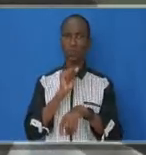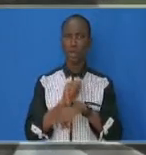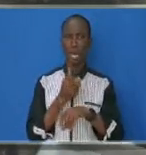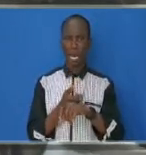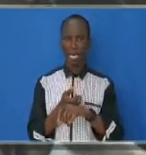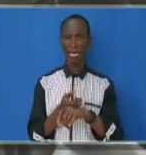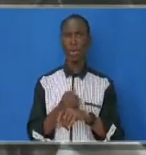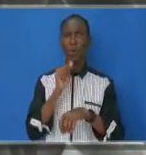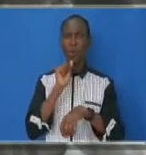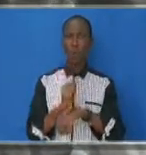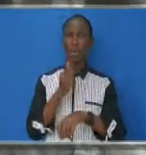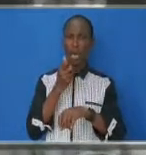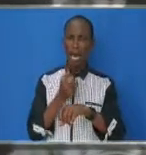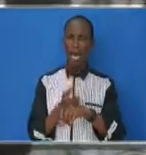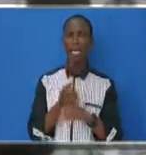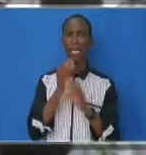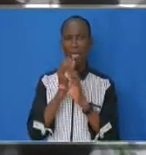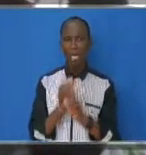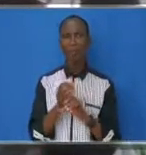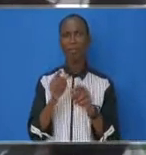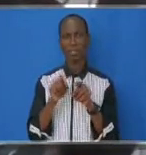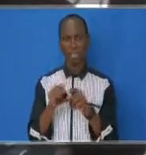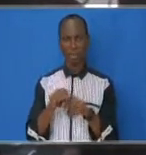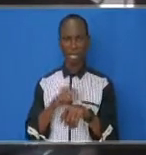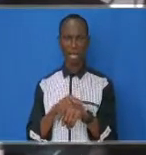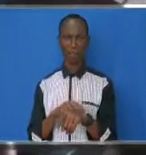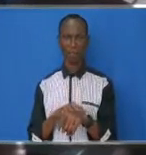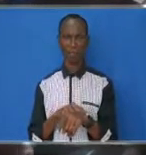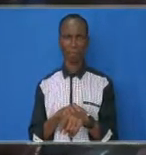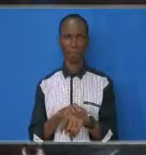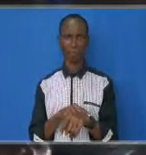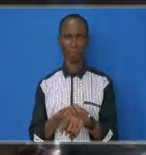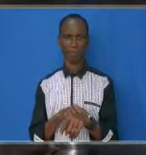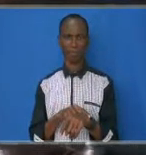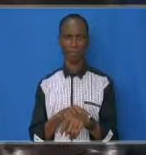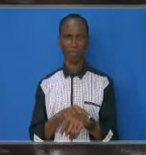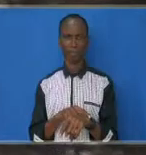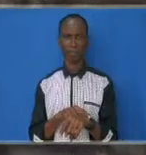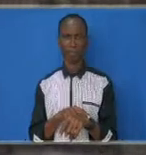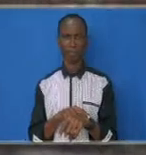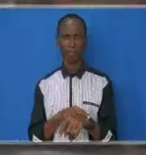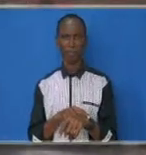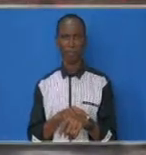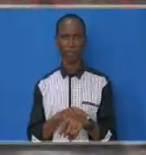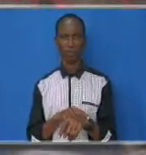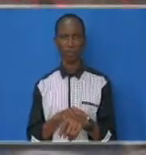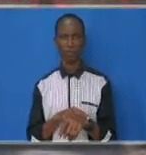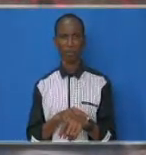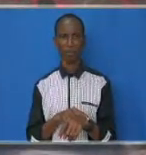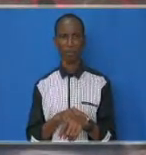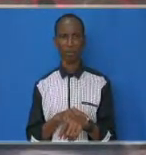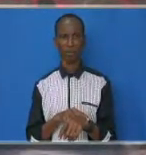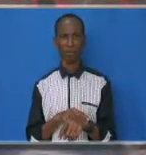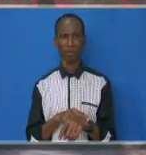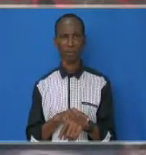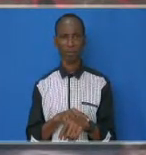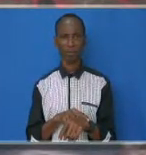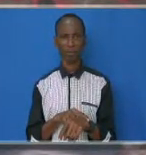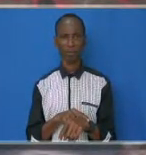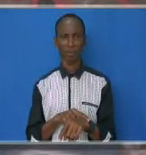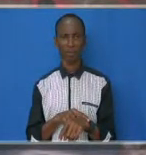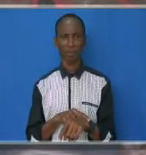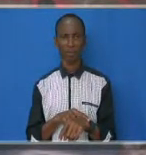emu wo hu mu ye na wo nsu atumu ana mo ye dan yankopon ase ene de ye